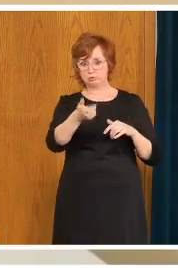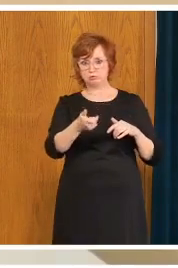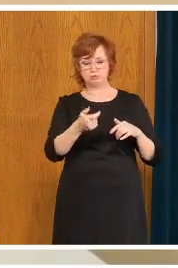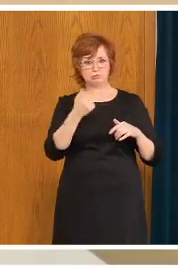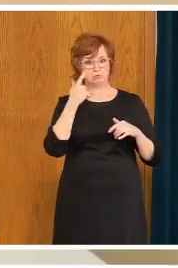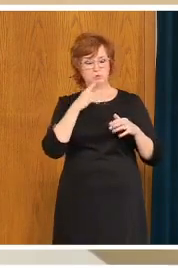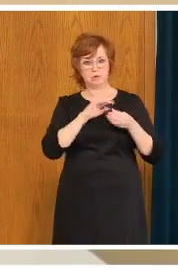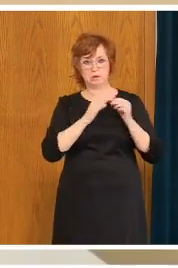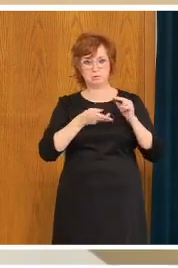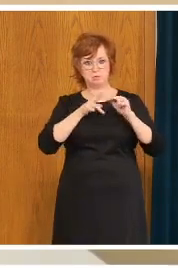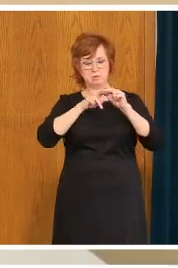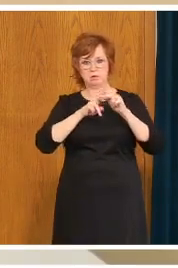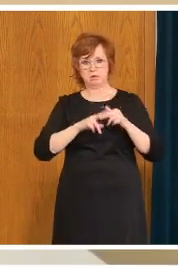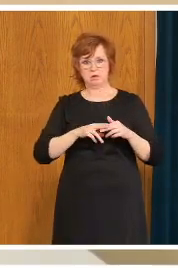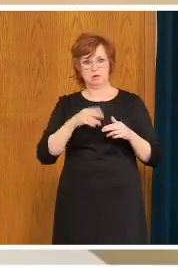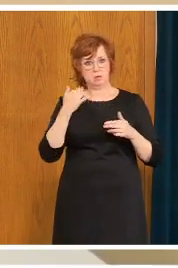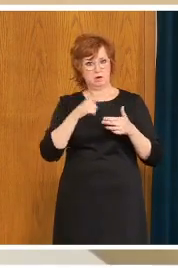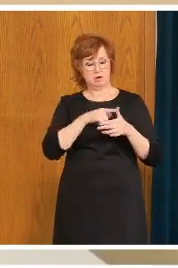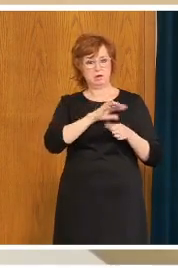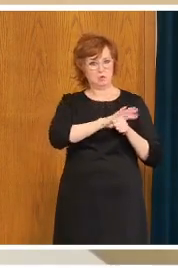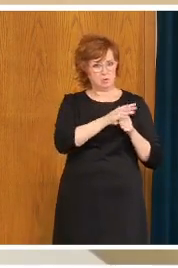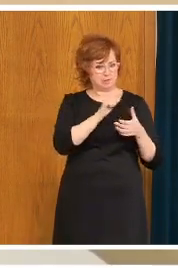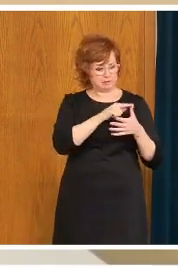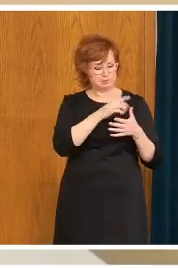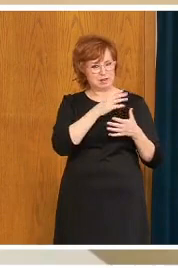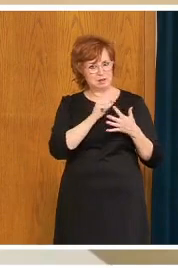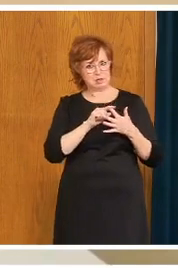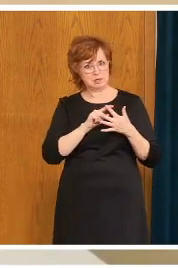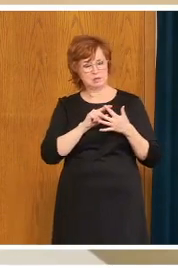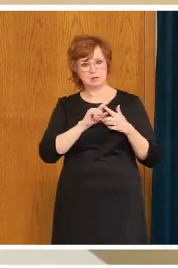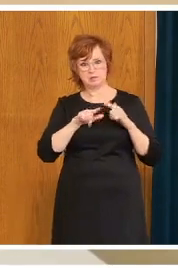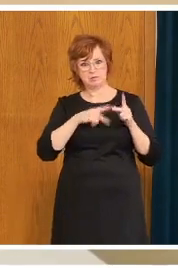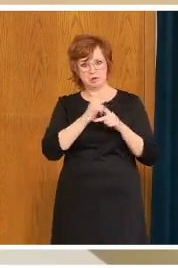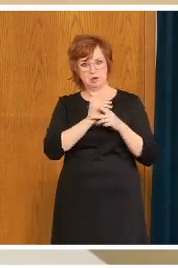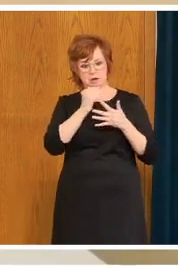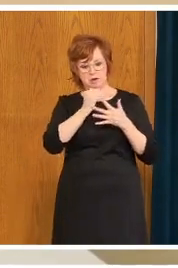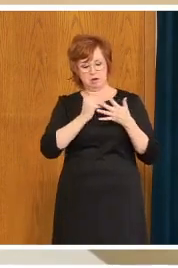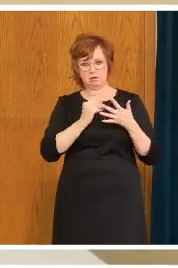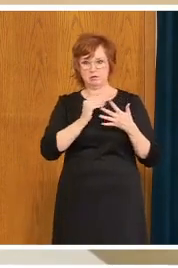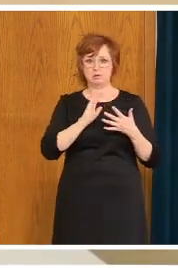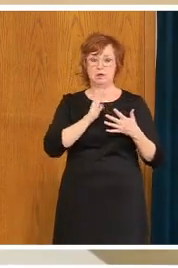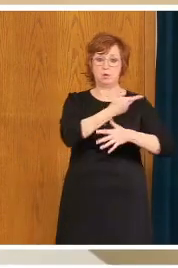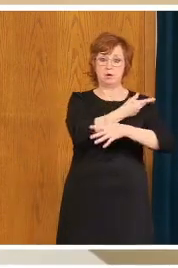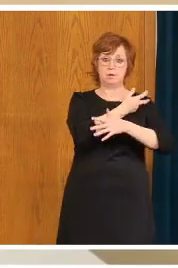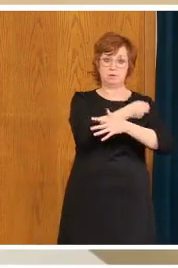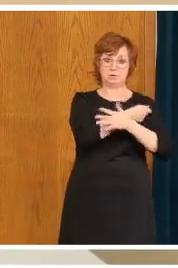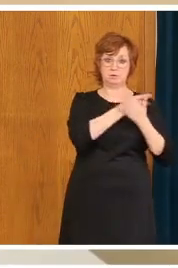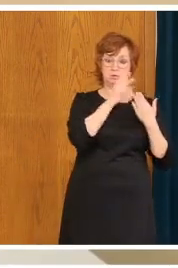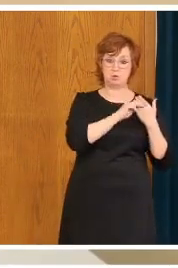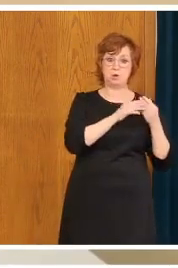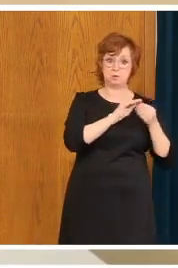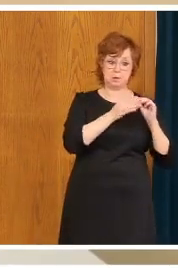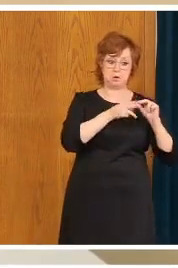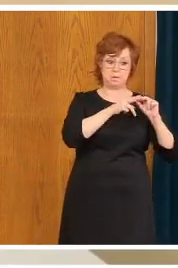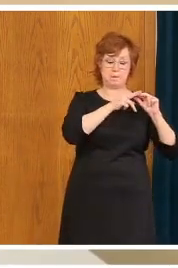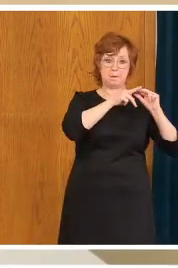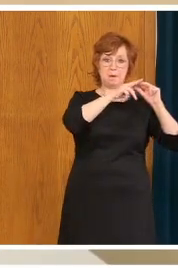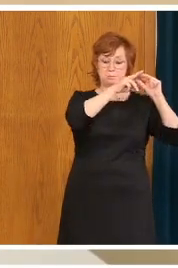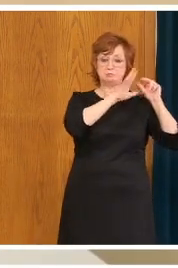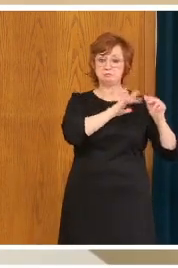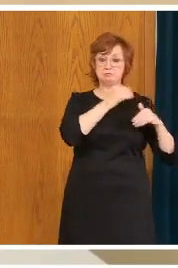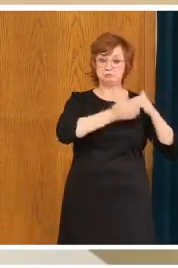still have to be cautious. And while our vaccination program is picking up and is moving along at a quick